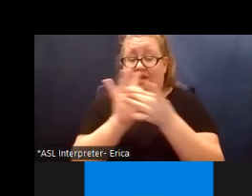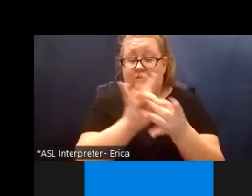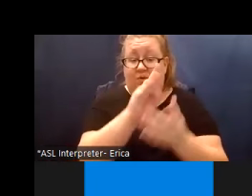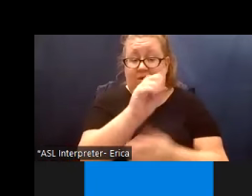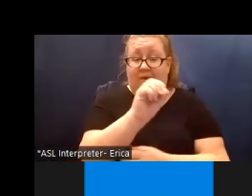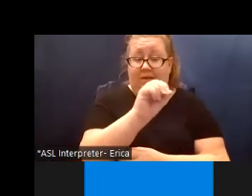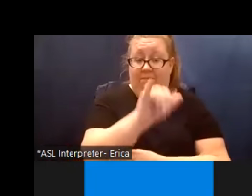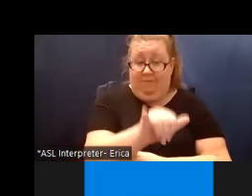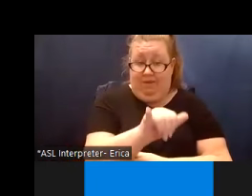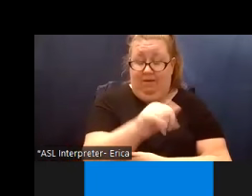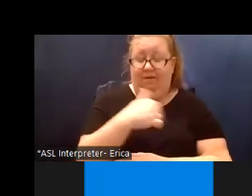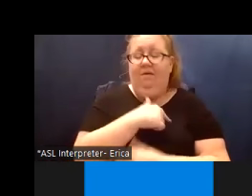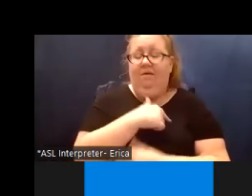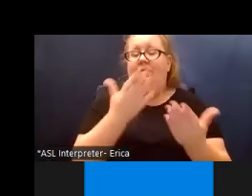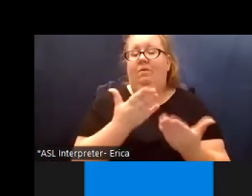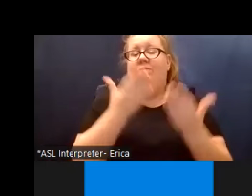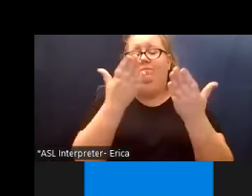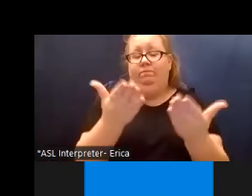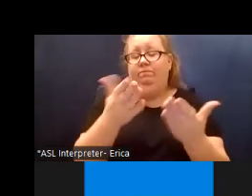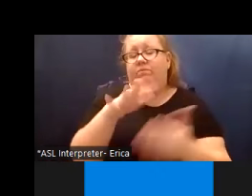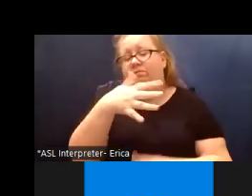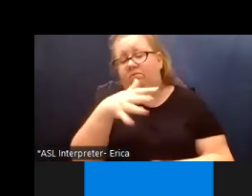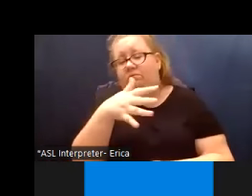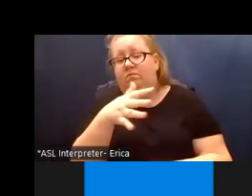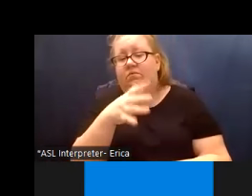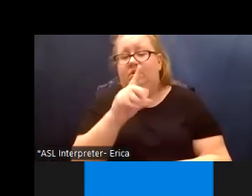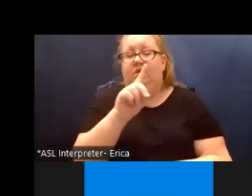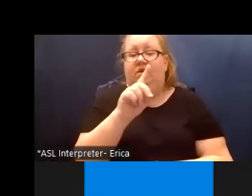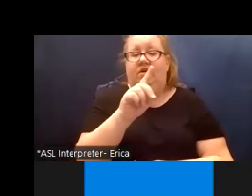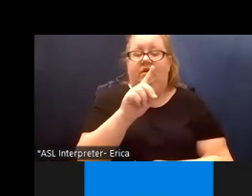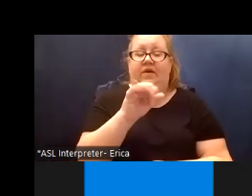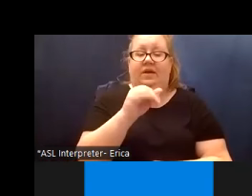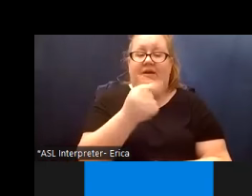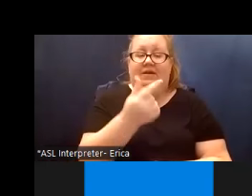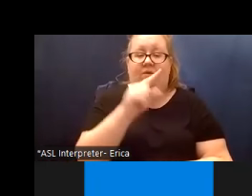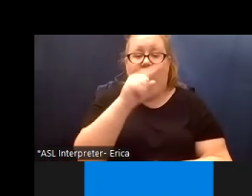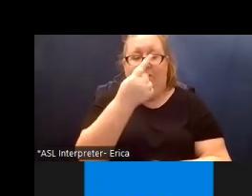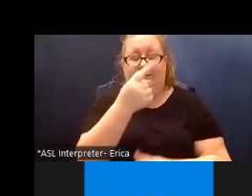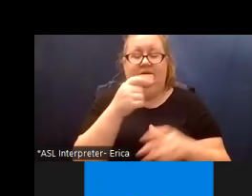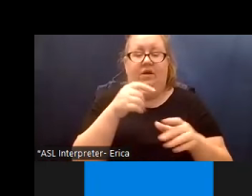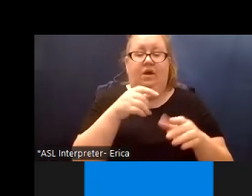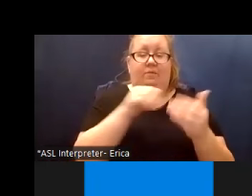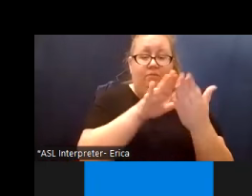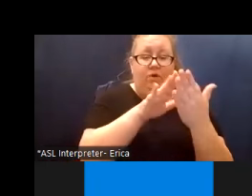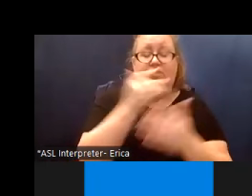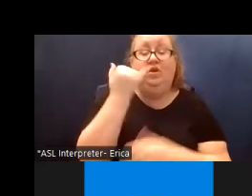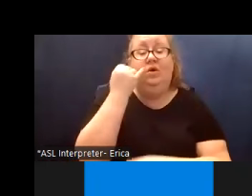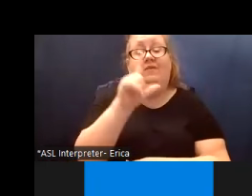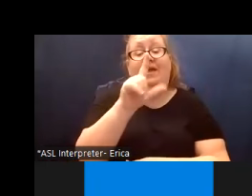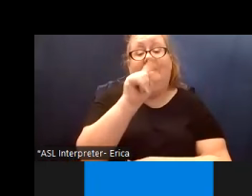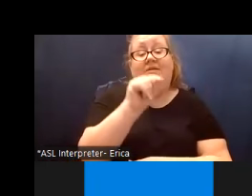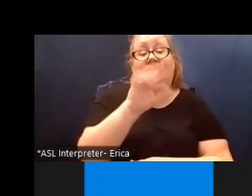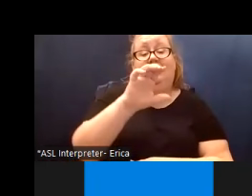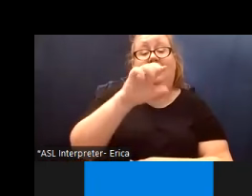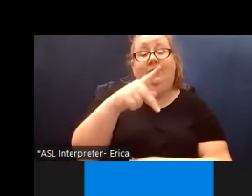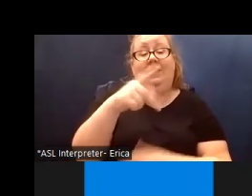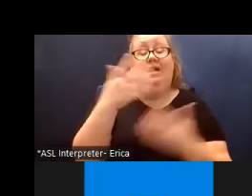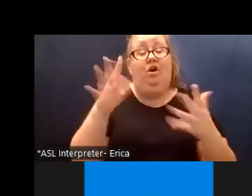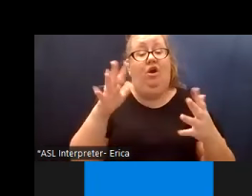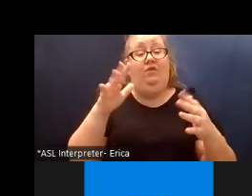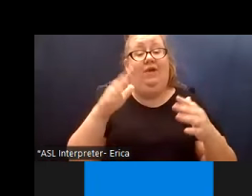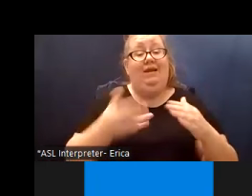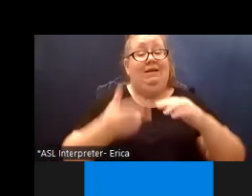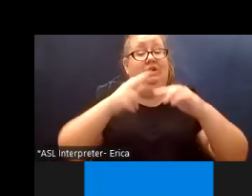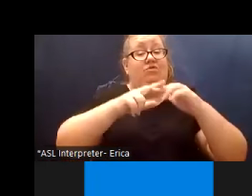would propose sort of a dig once approach, where if the LTCP is already increasing capacity there,